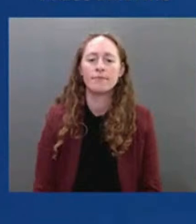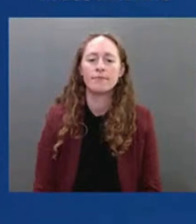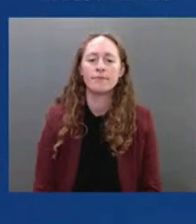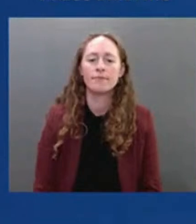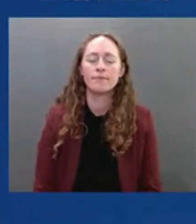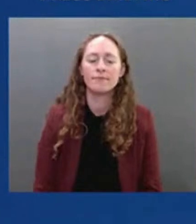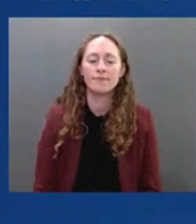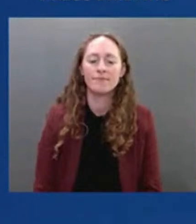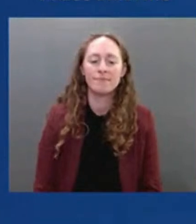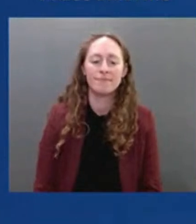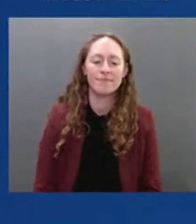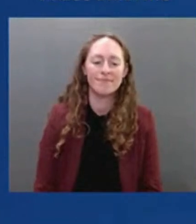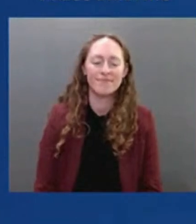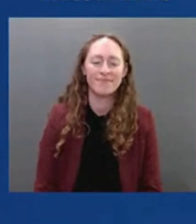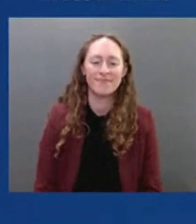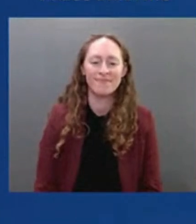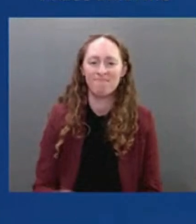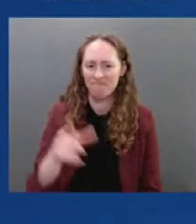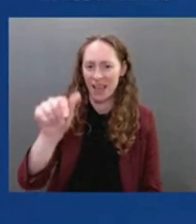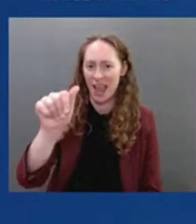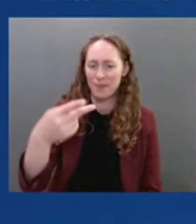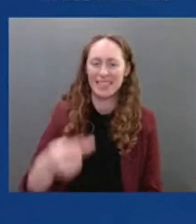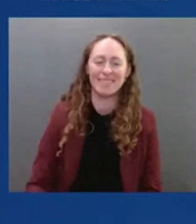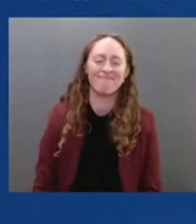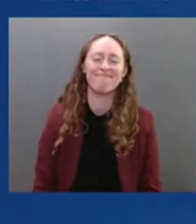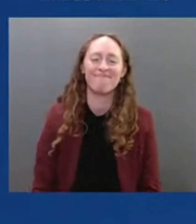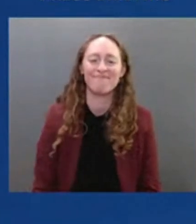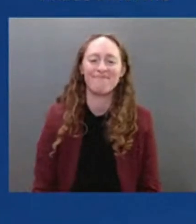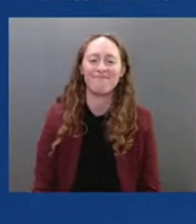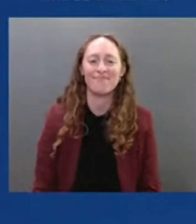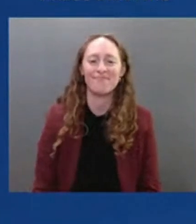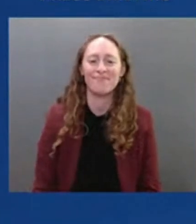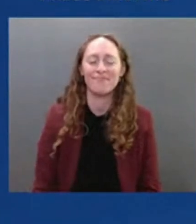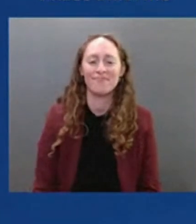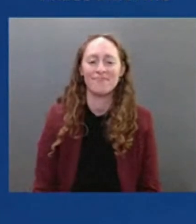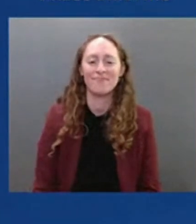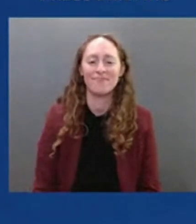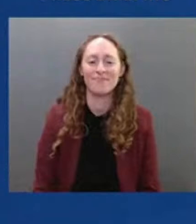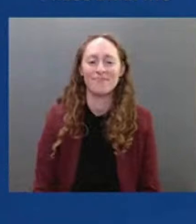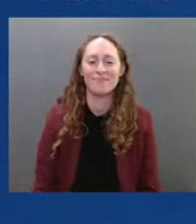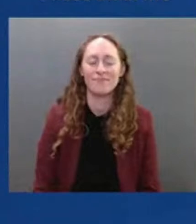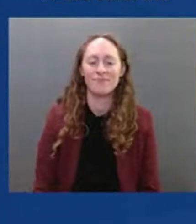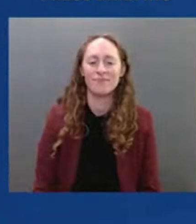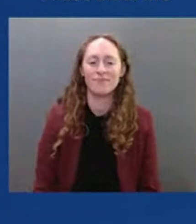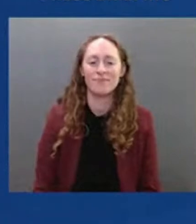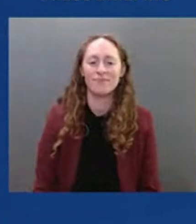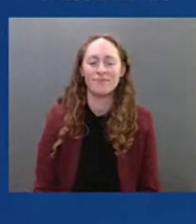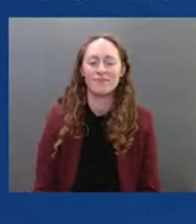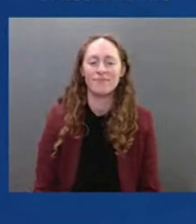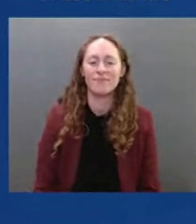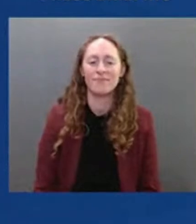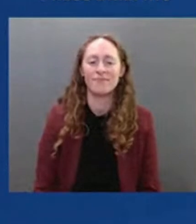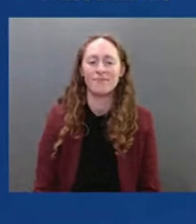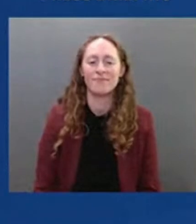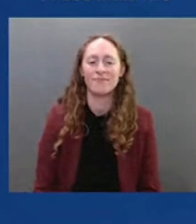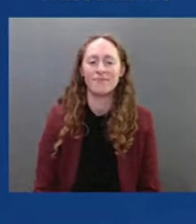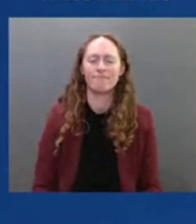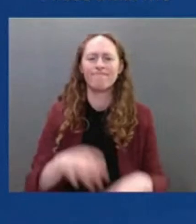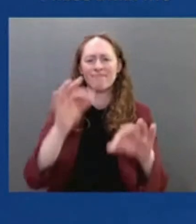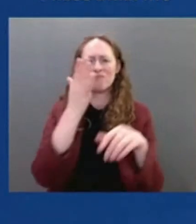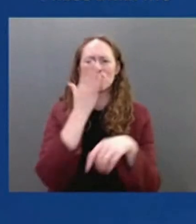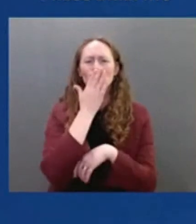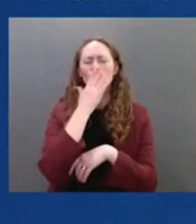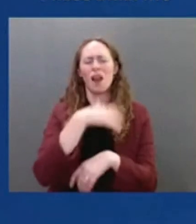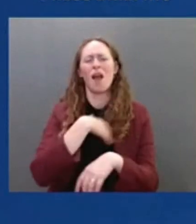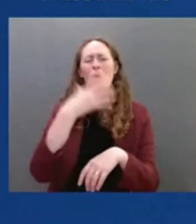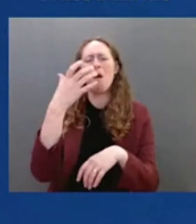you all for doing this. Just to follow up on Dr. Fauci's point there regarding waning immunity, there's been some reporting in recent days that the administration